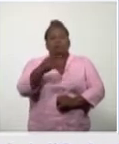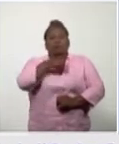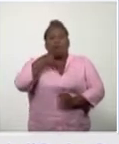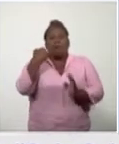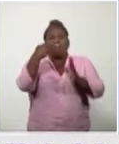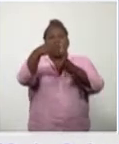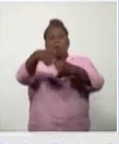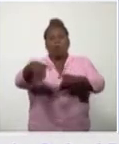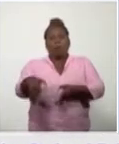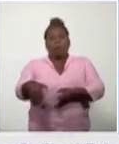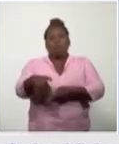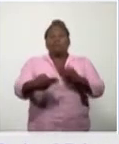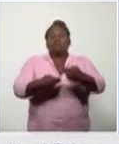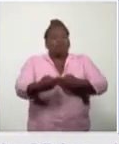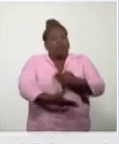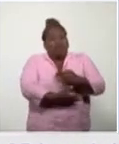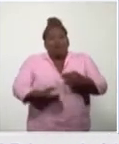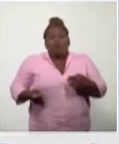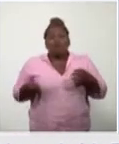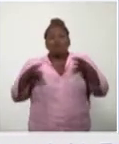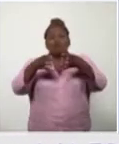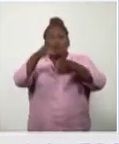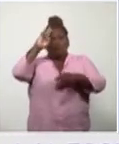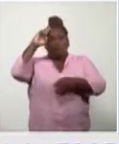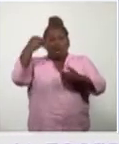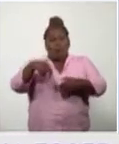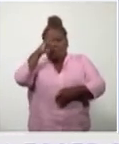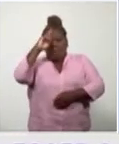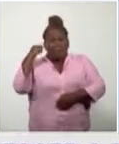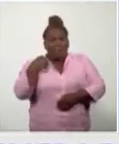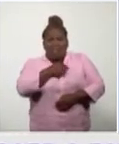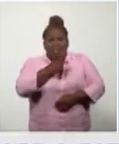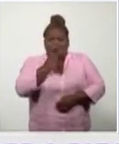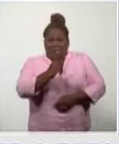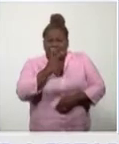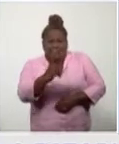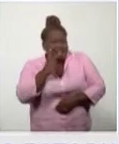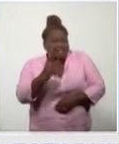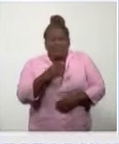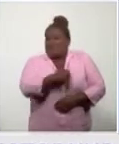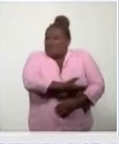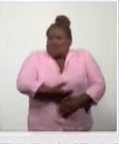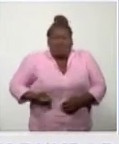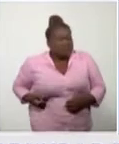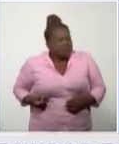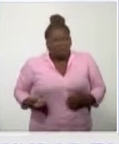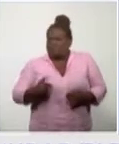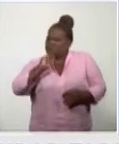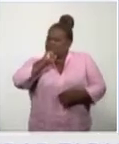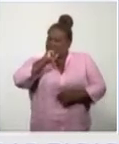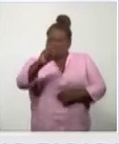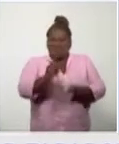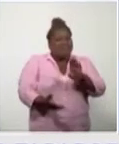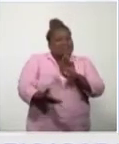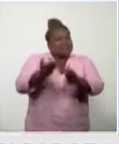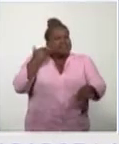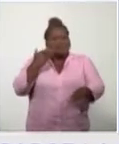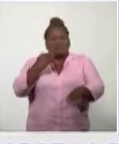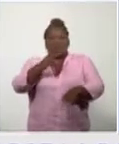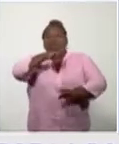We reiterate our condolences to